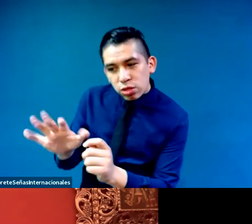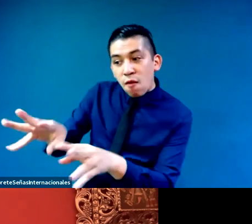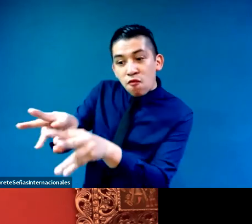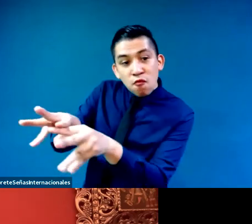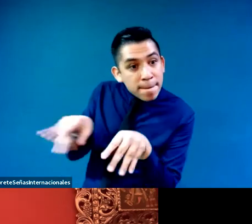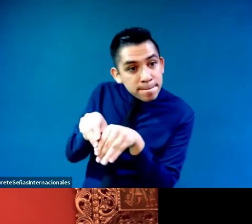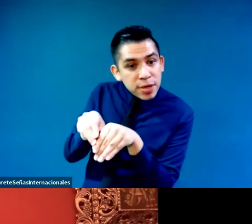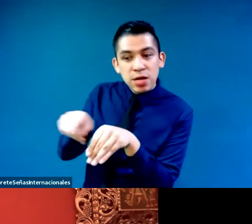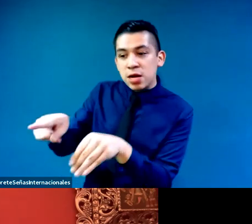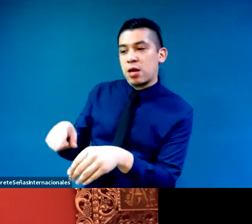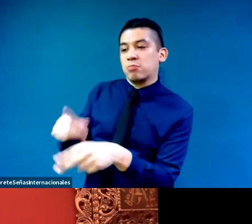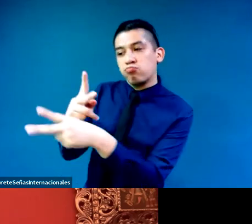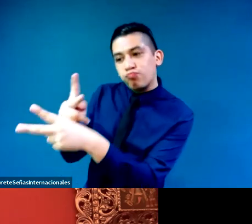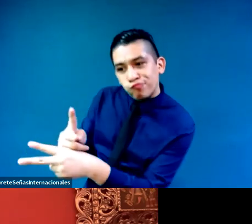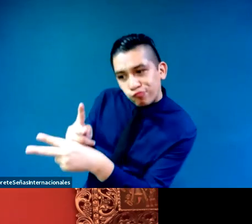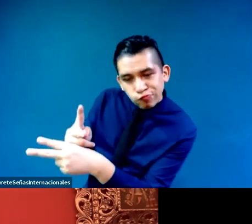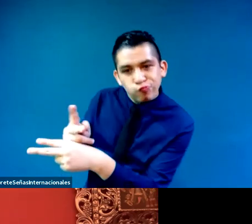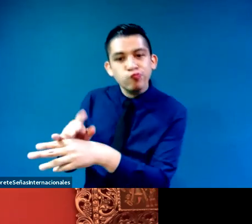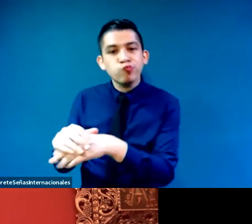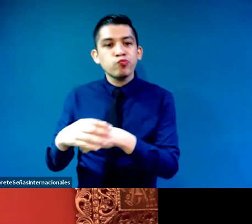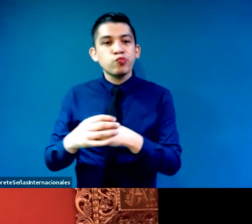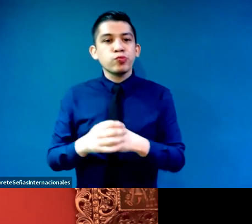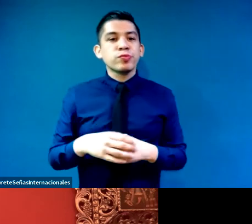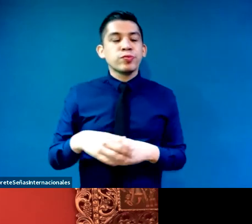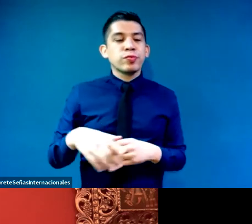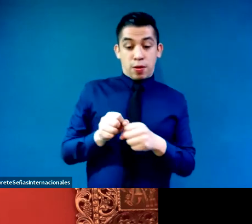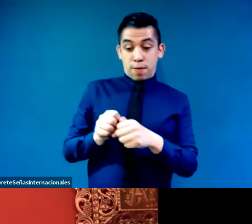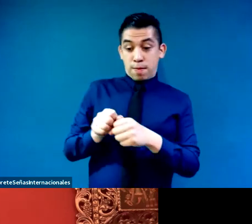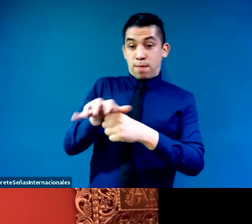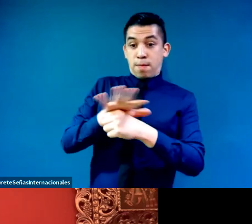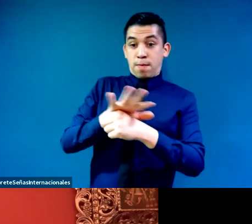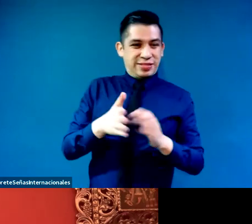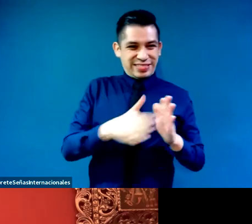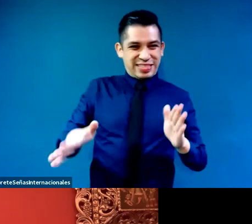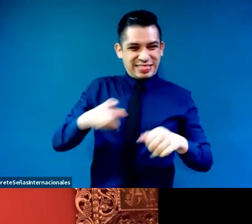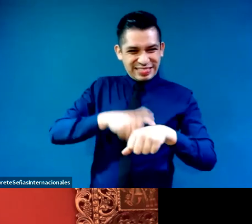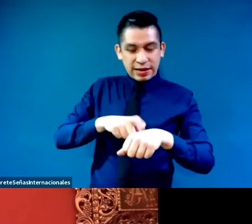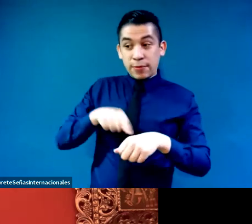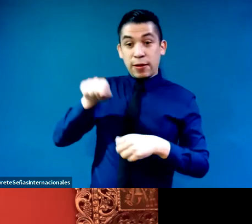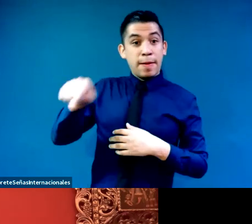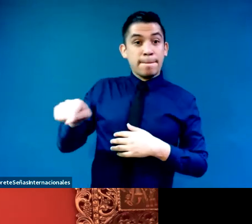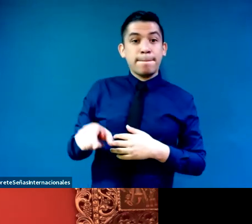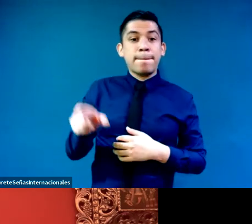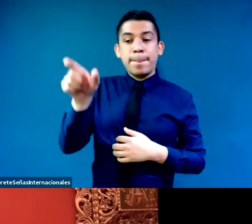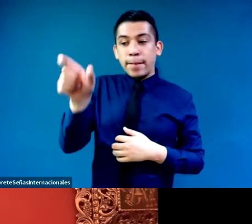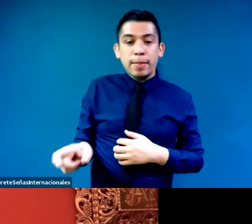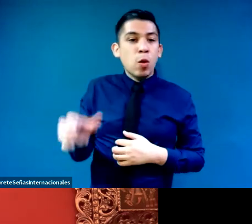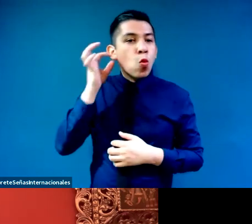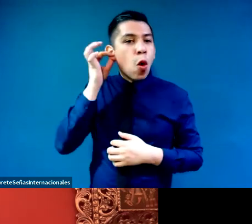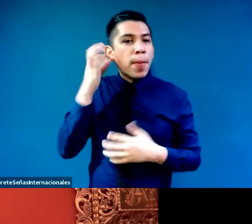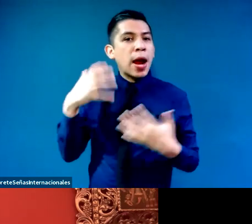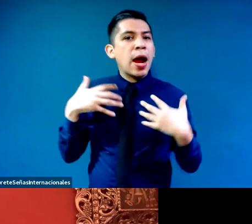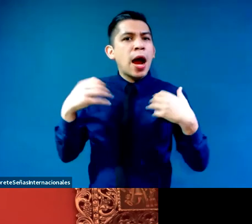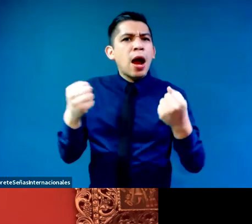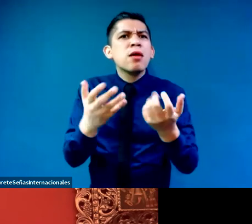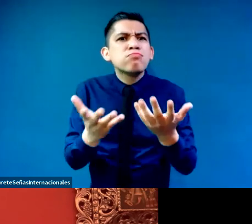economic contribution and their economic autonomy. Health services changed during the